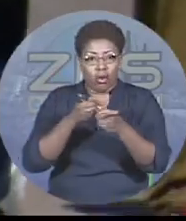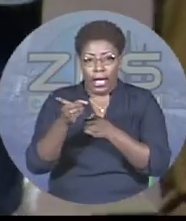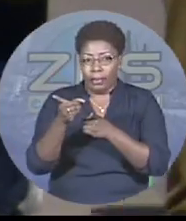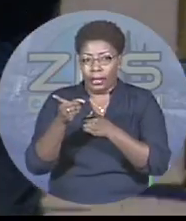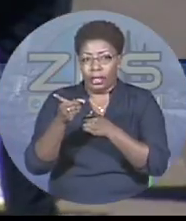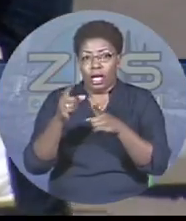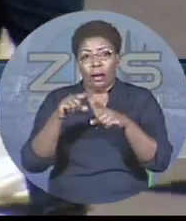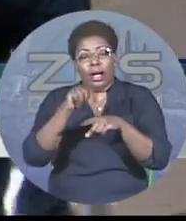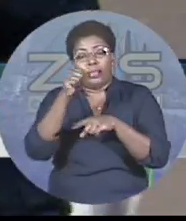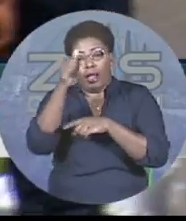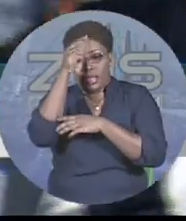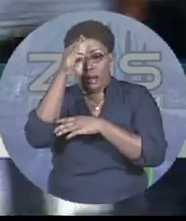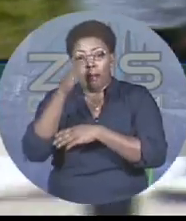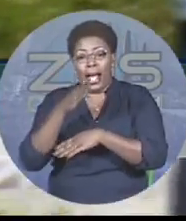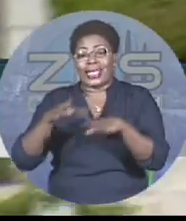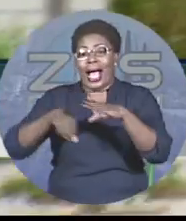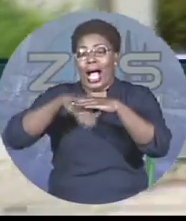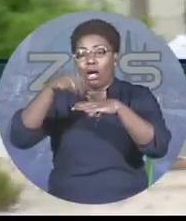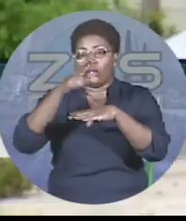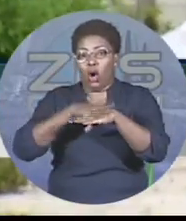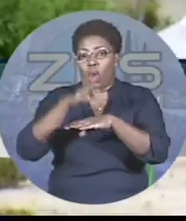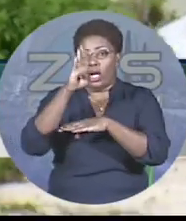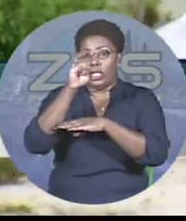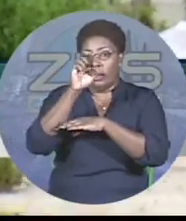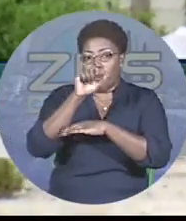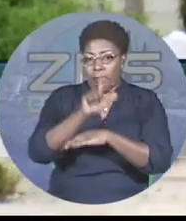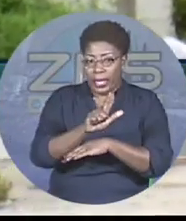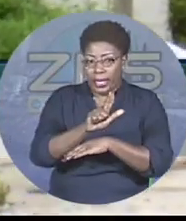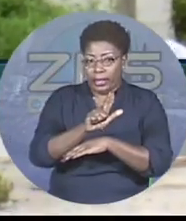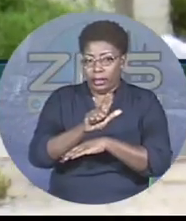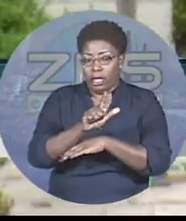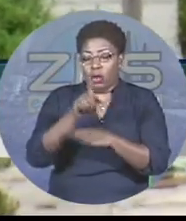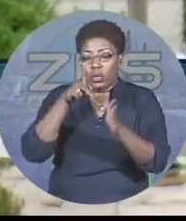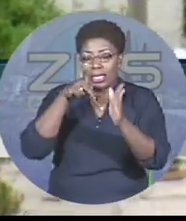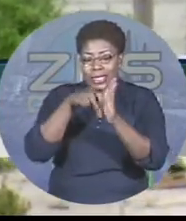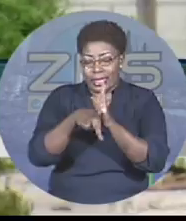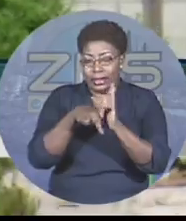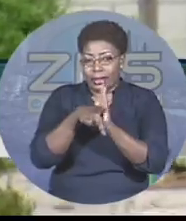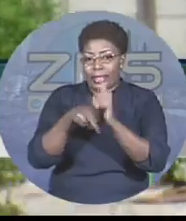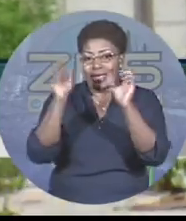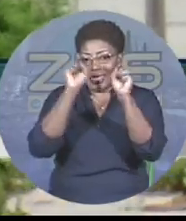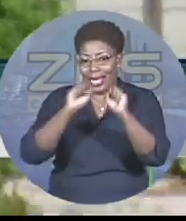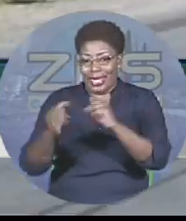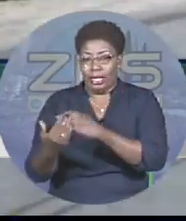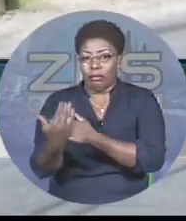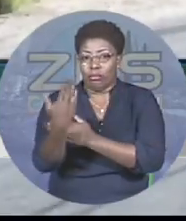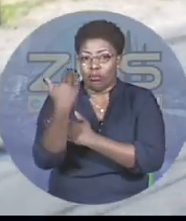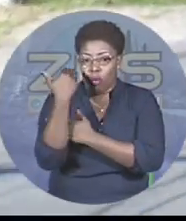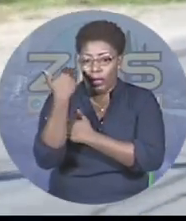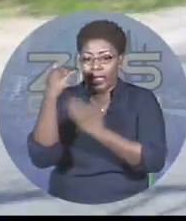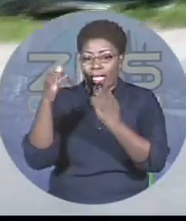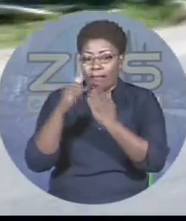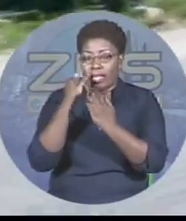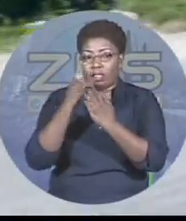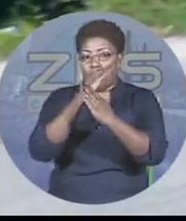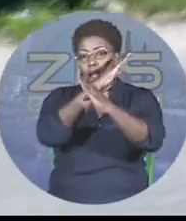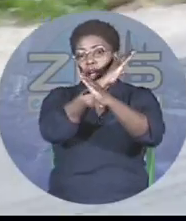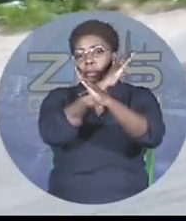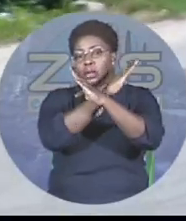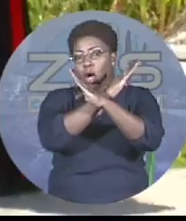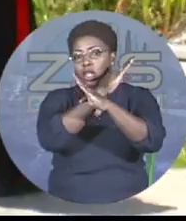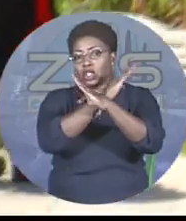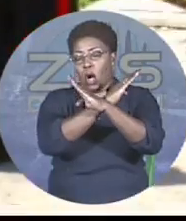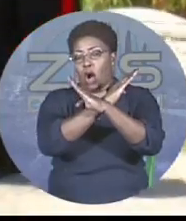trend, but another man on bail who was electronically monitored was killed in the capital Saturday morning. Investigators blocked off a portion